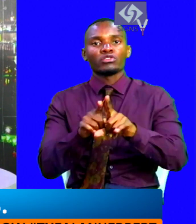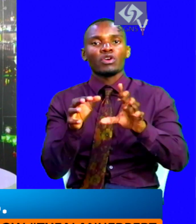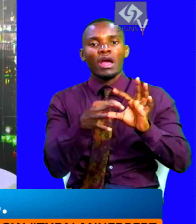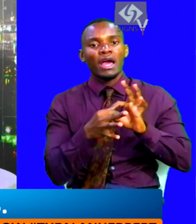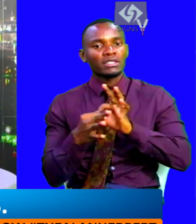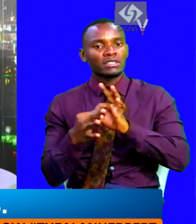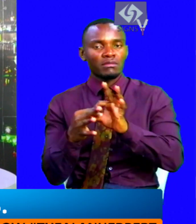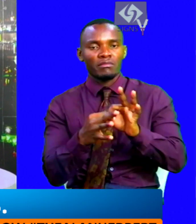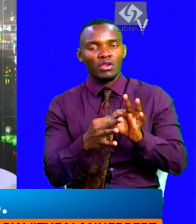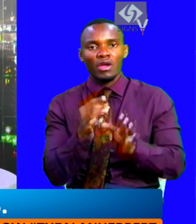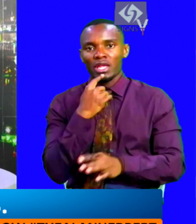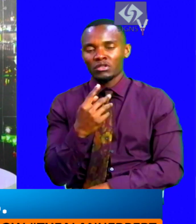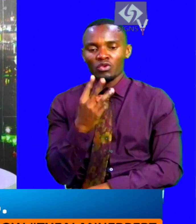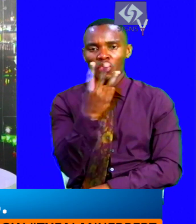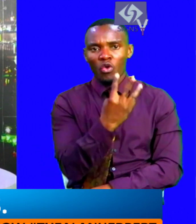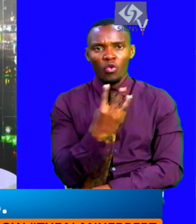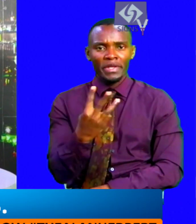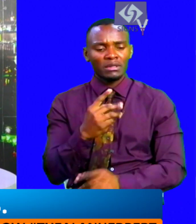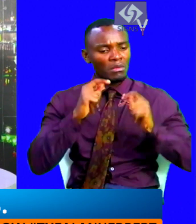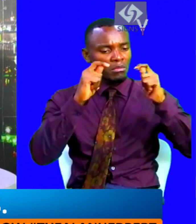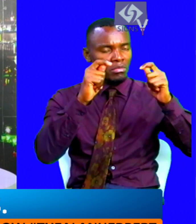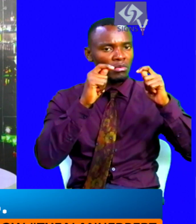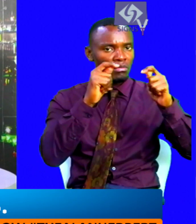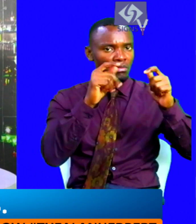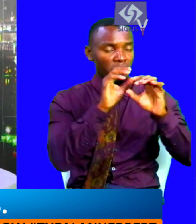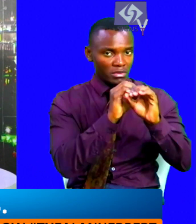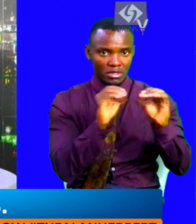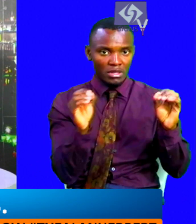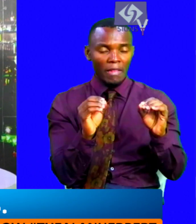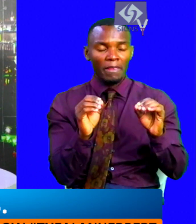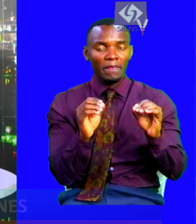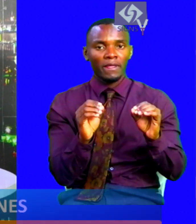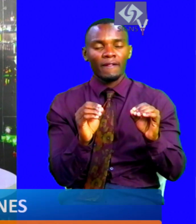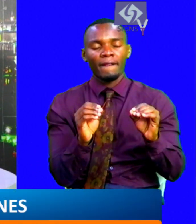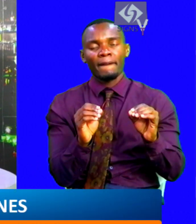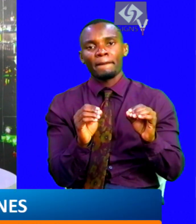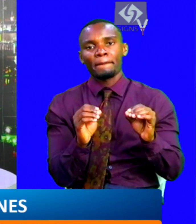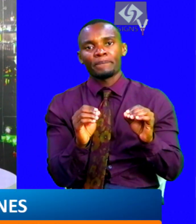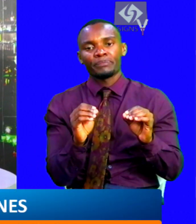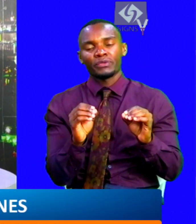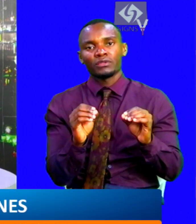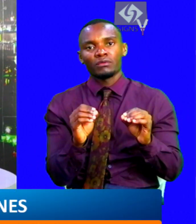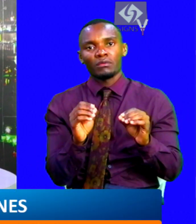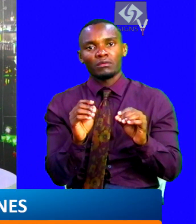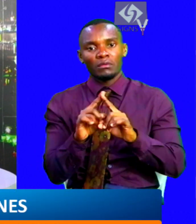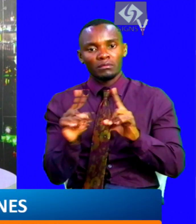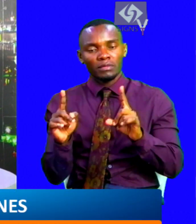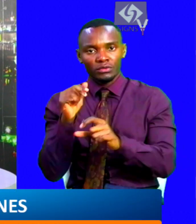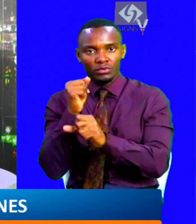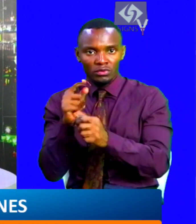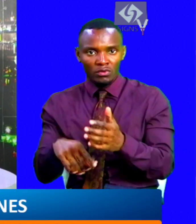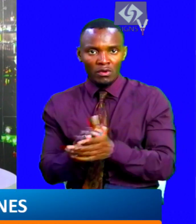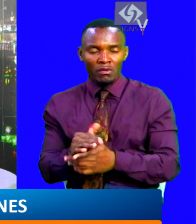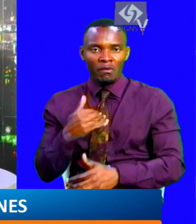injuries. Azimio has made the decision that on Wednesday, rather than go to the streets for a peaceful demonstration as earlier announced,